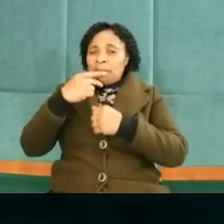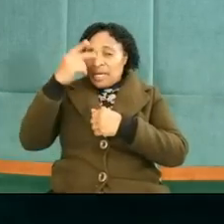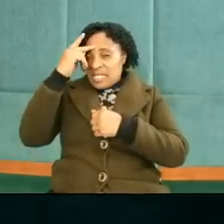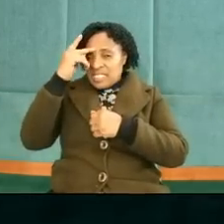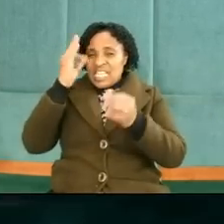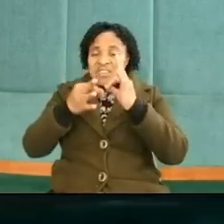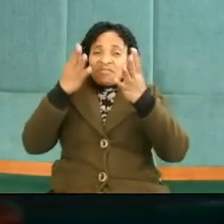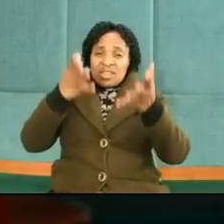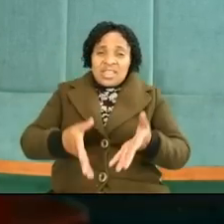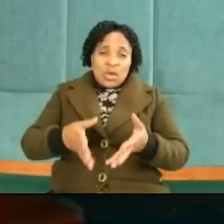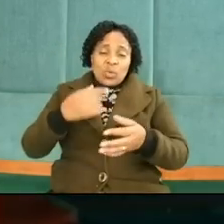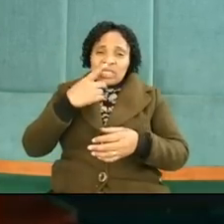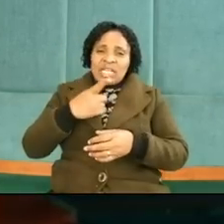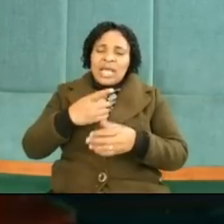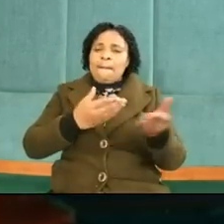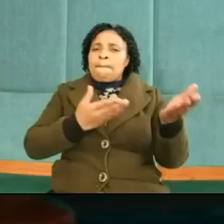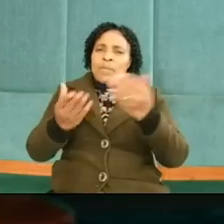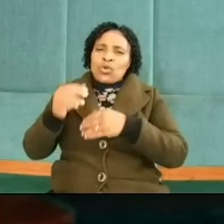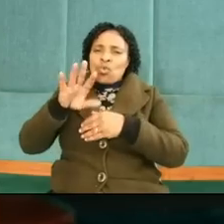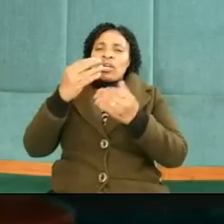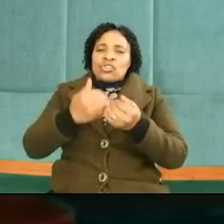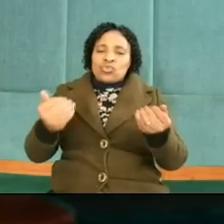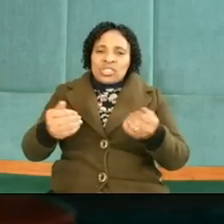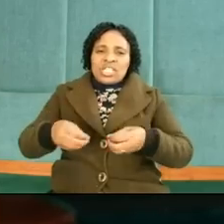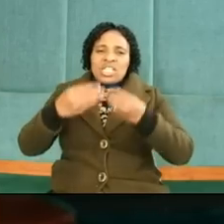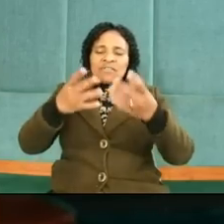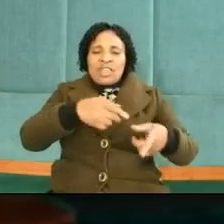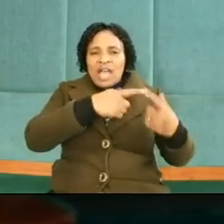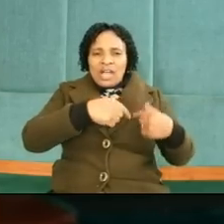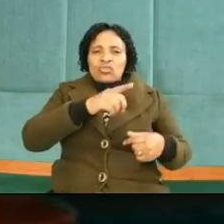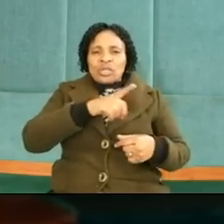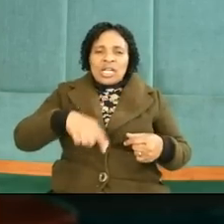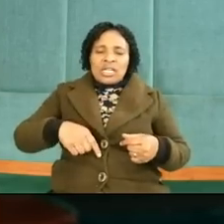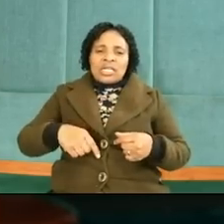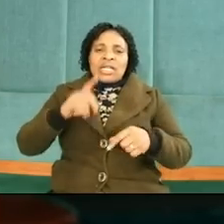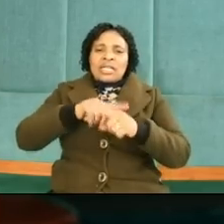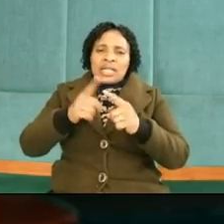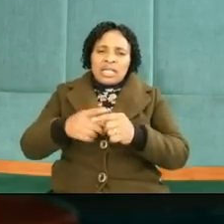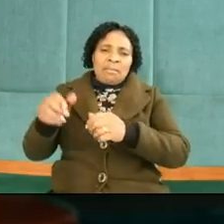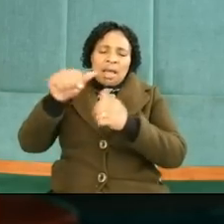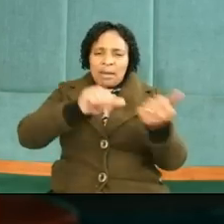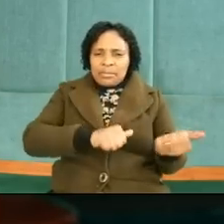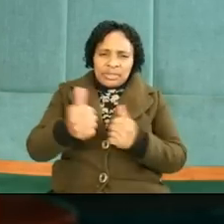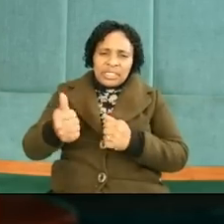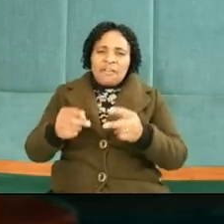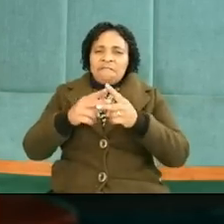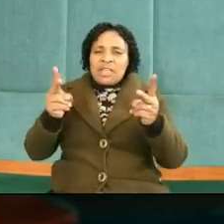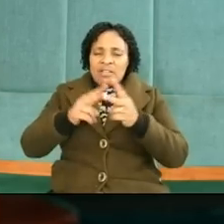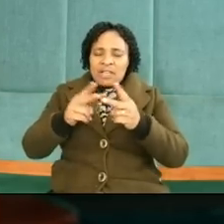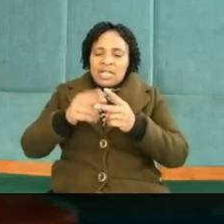if you hear we say to mom and dad, bring your children, give your heart to the Lord, get baptized, the very